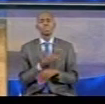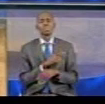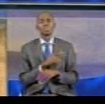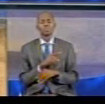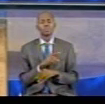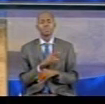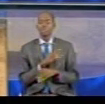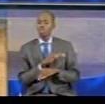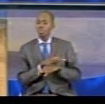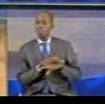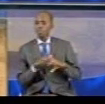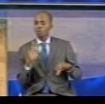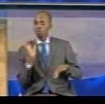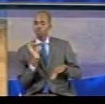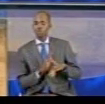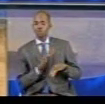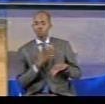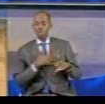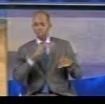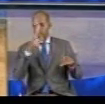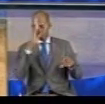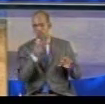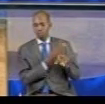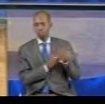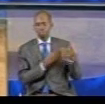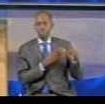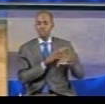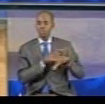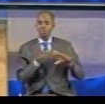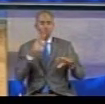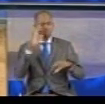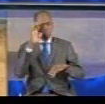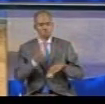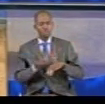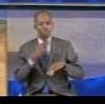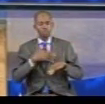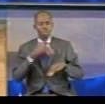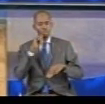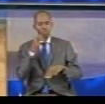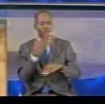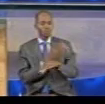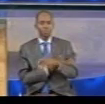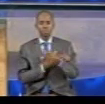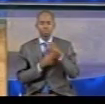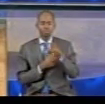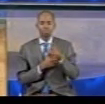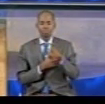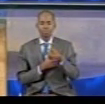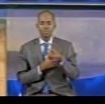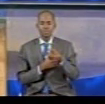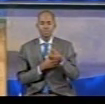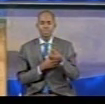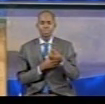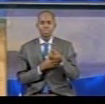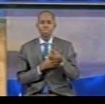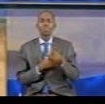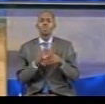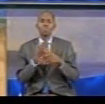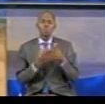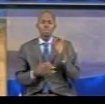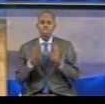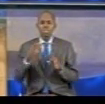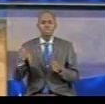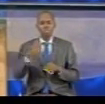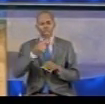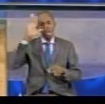Don't touch my son. Don't touch my daughter. What if they don't hear?